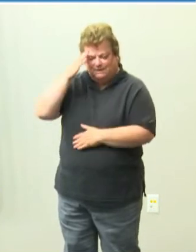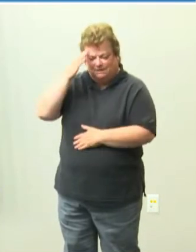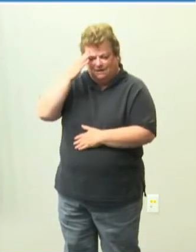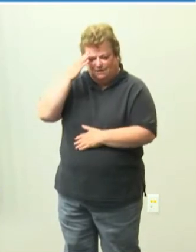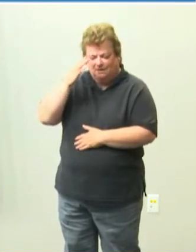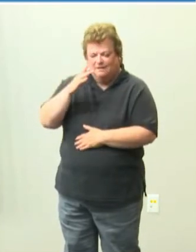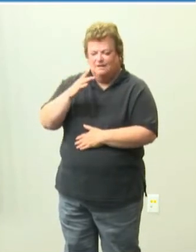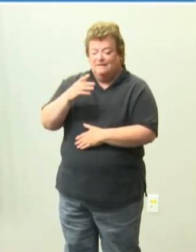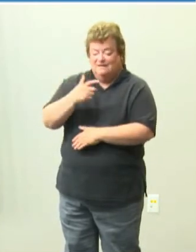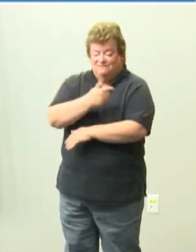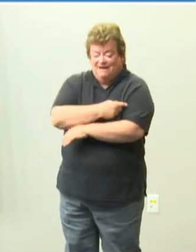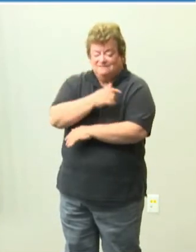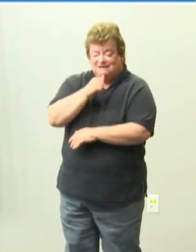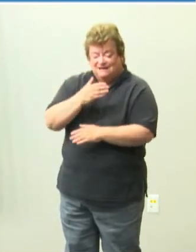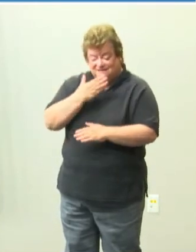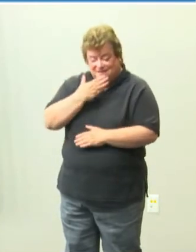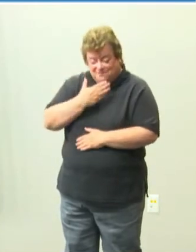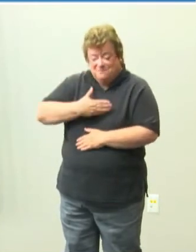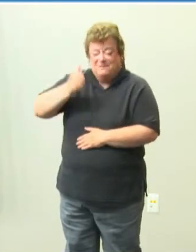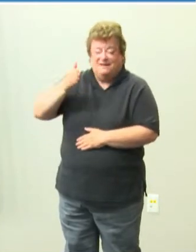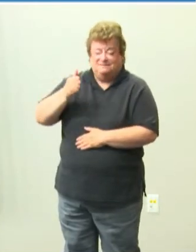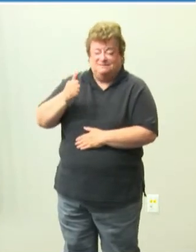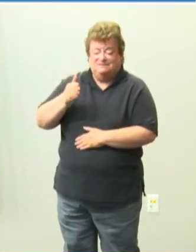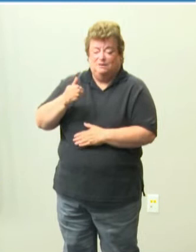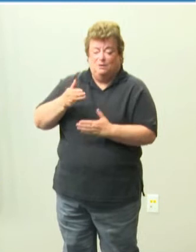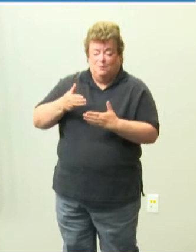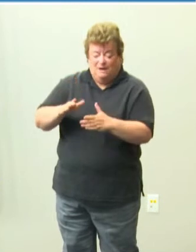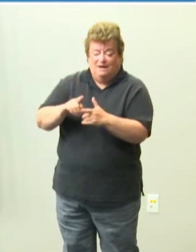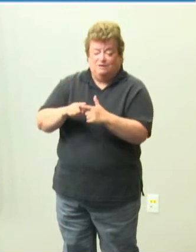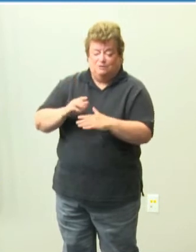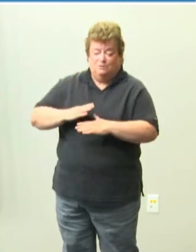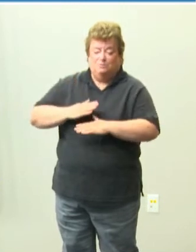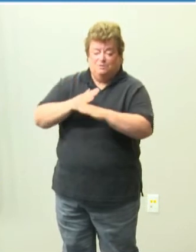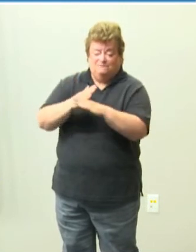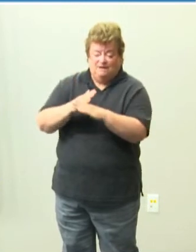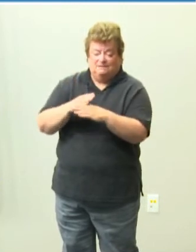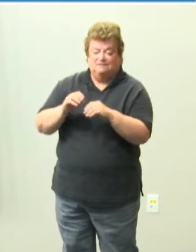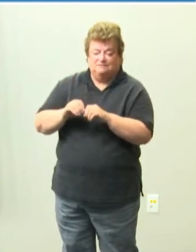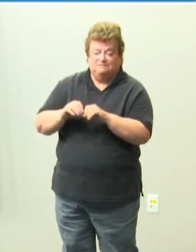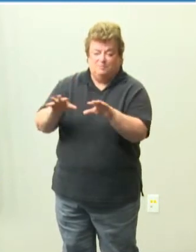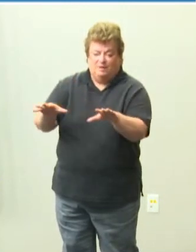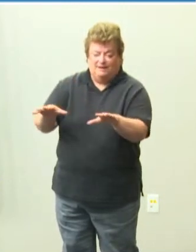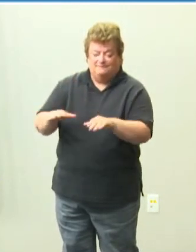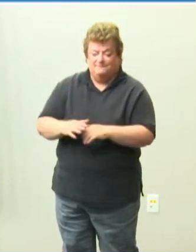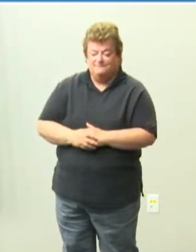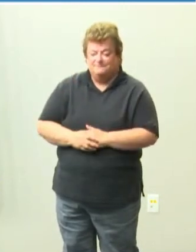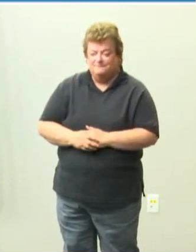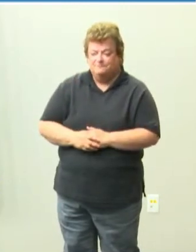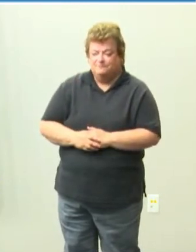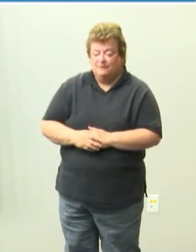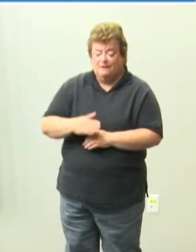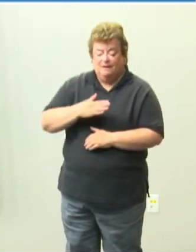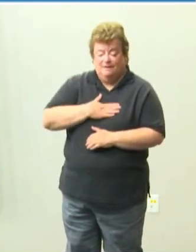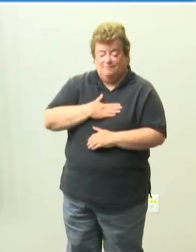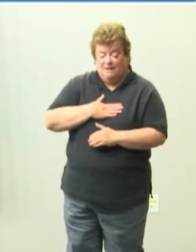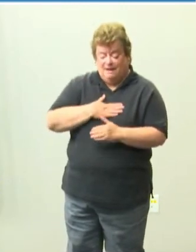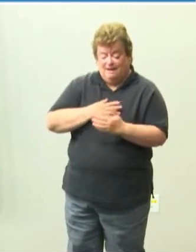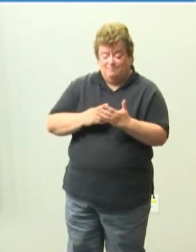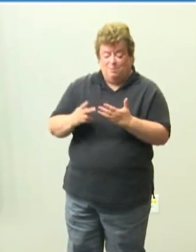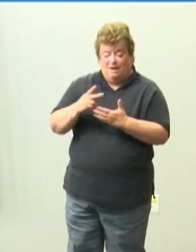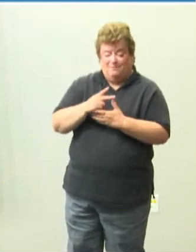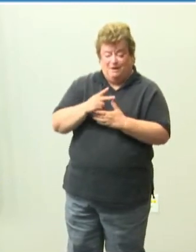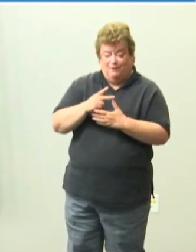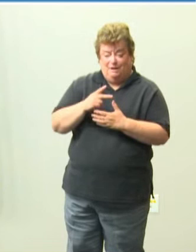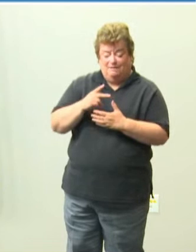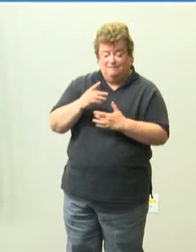most effective measure that we can take when it comes to preventing further spread of the virus. My primary concern is what